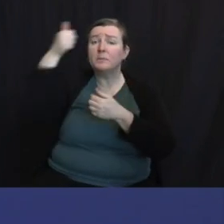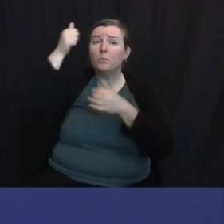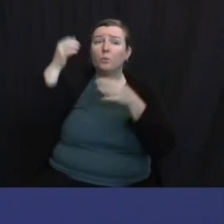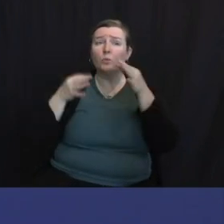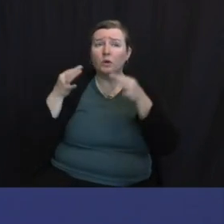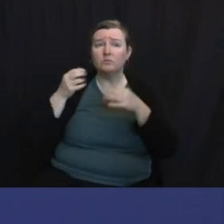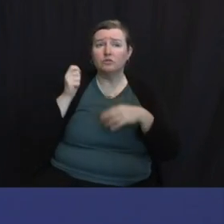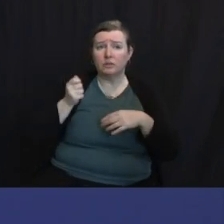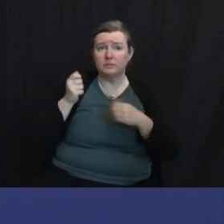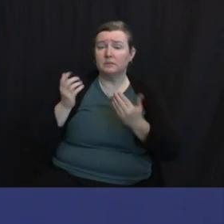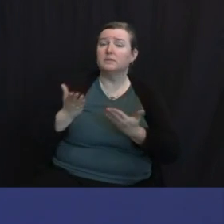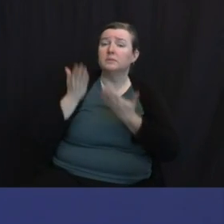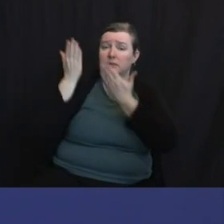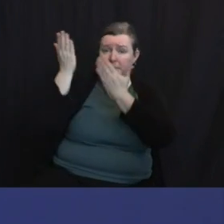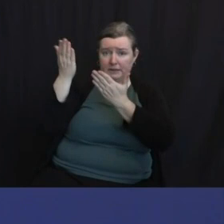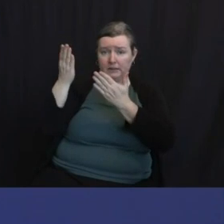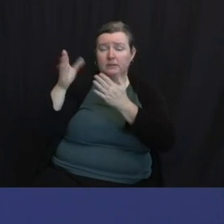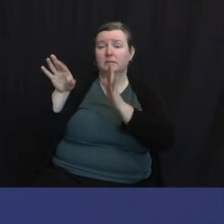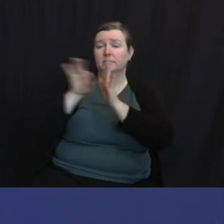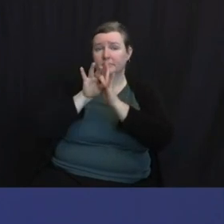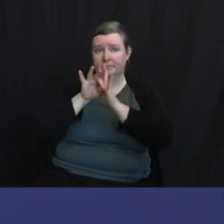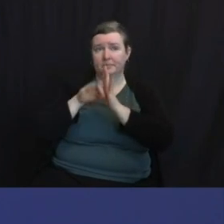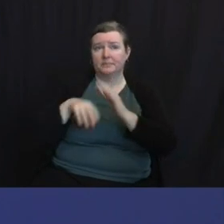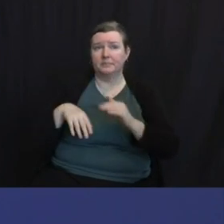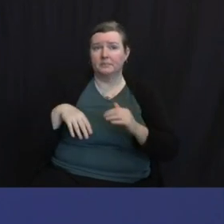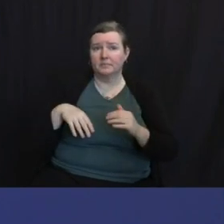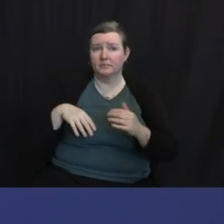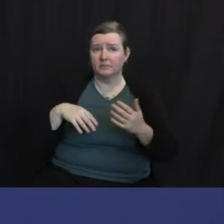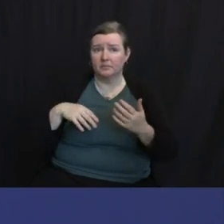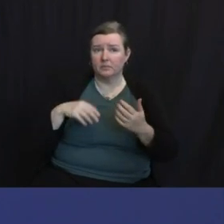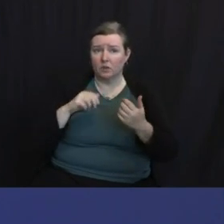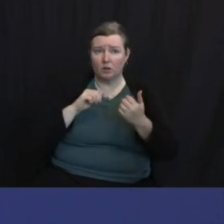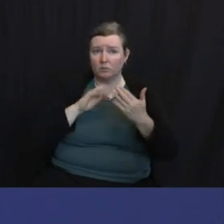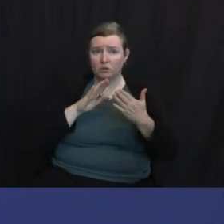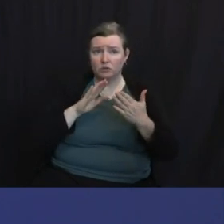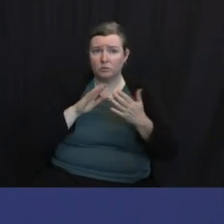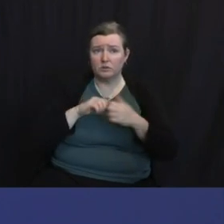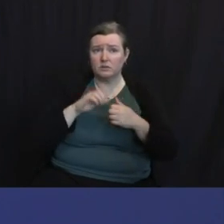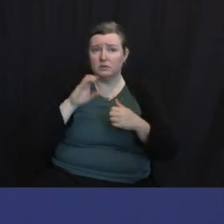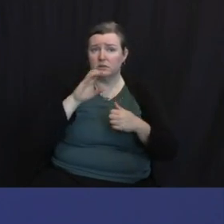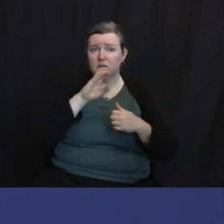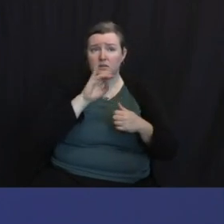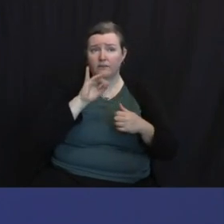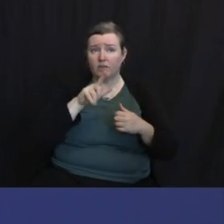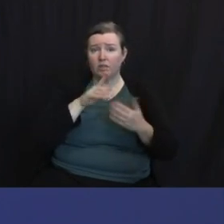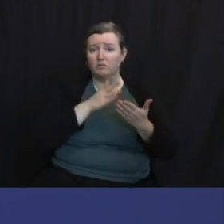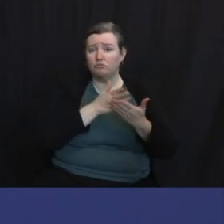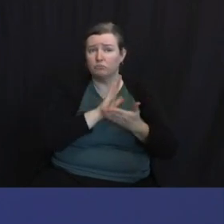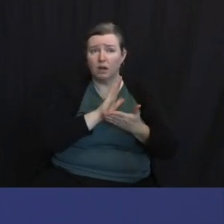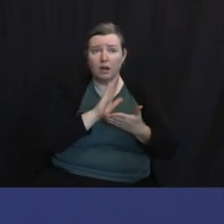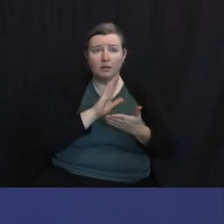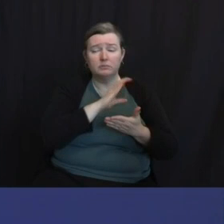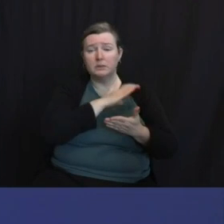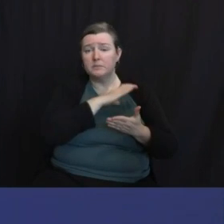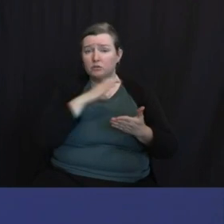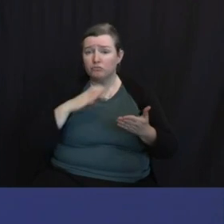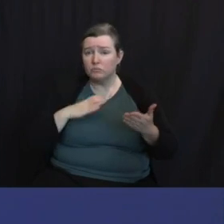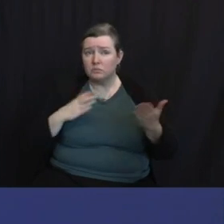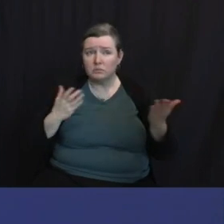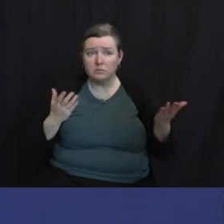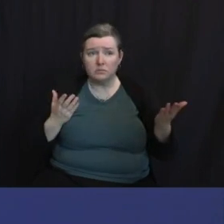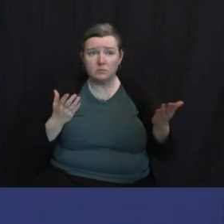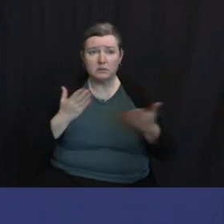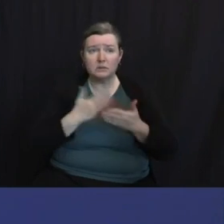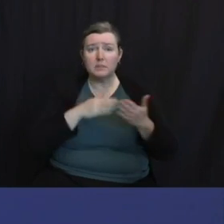before the Civil Rights Division, which she heads, because those cases might appear once she's on the Supreme